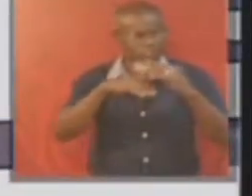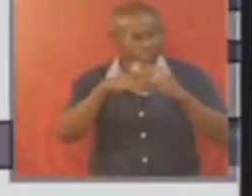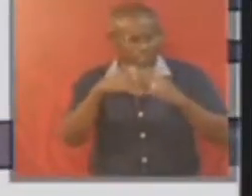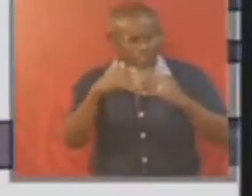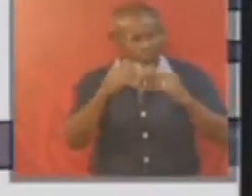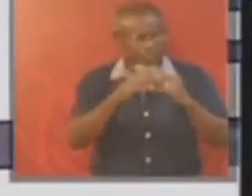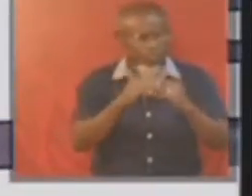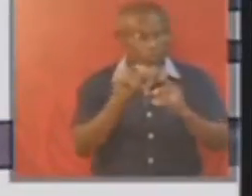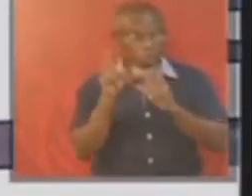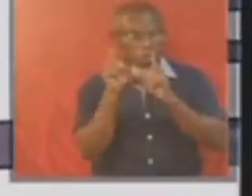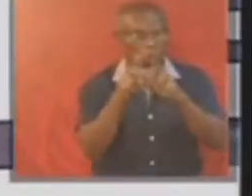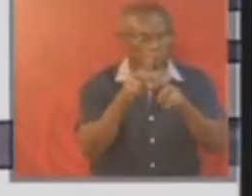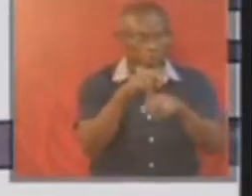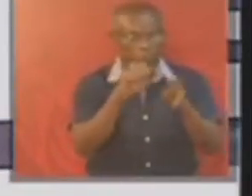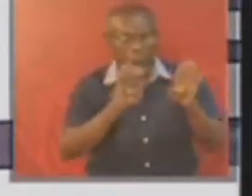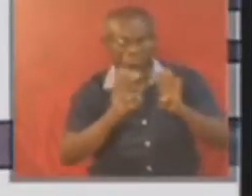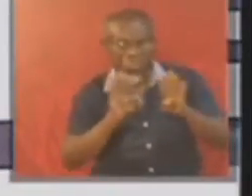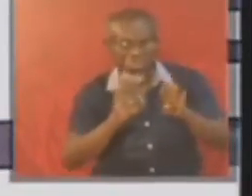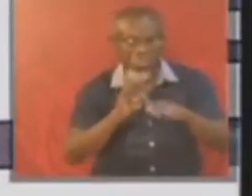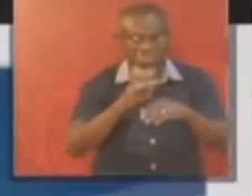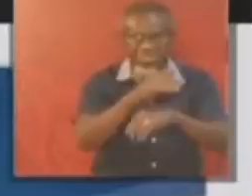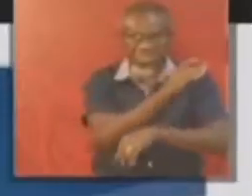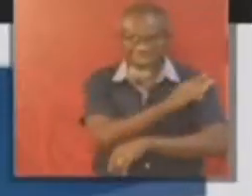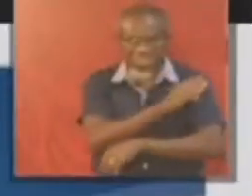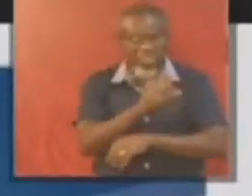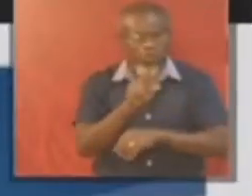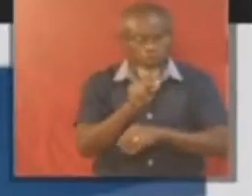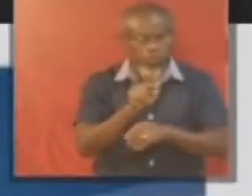busy clinic. Next slide.